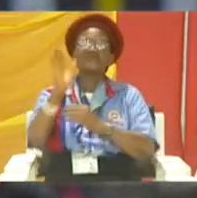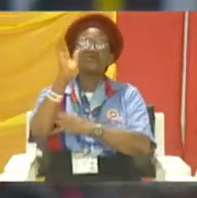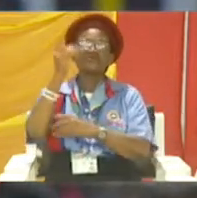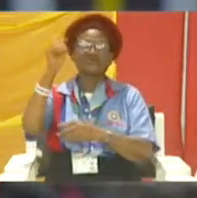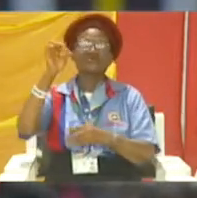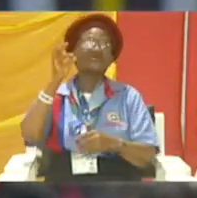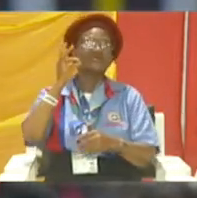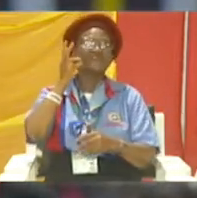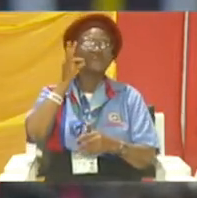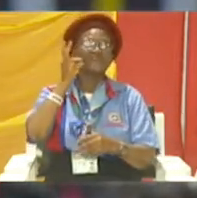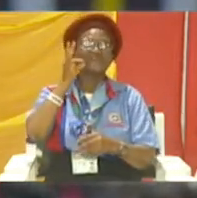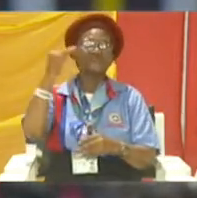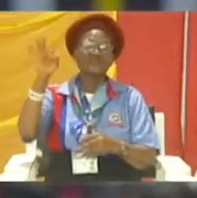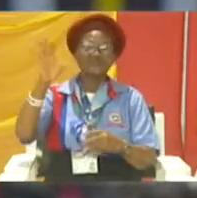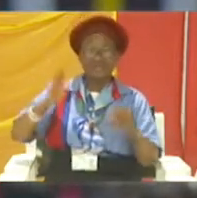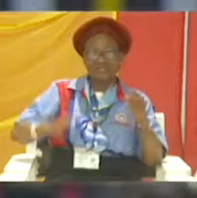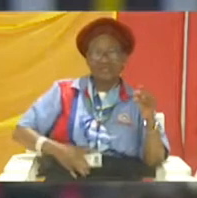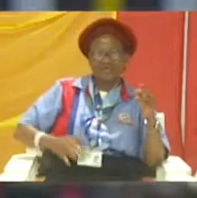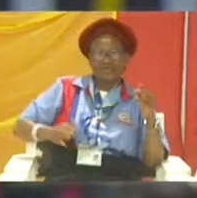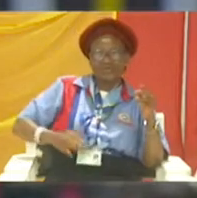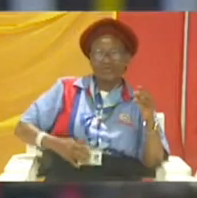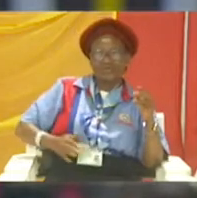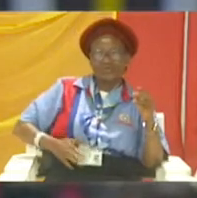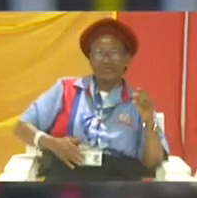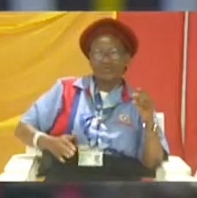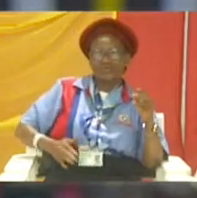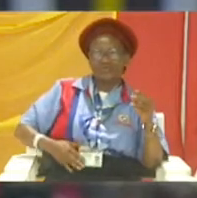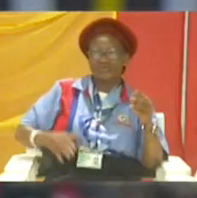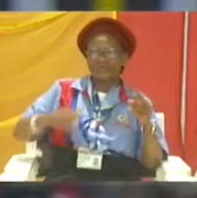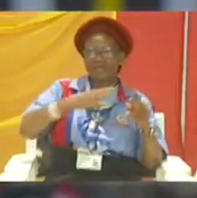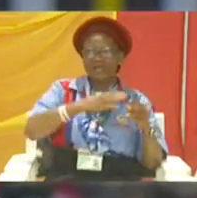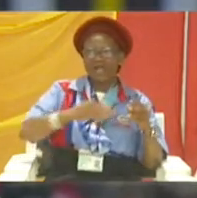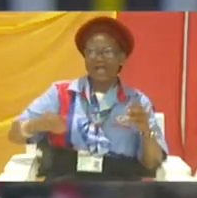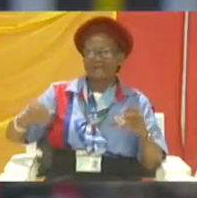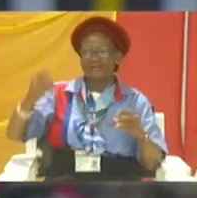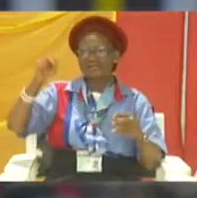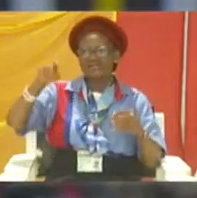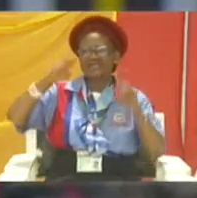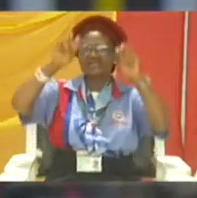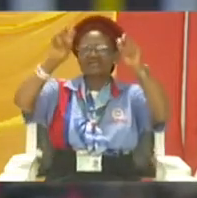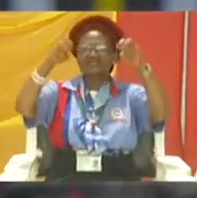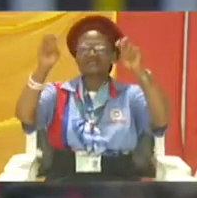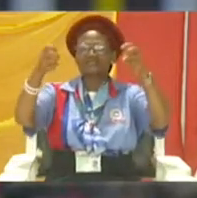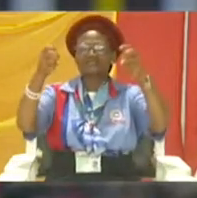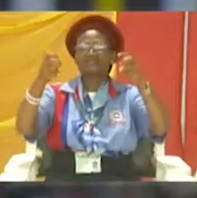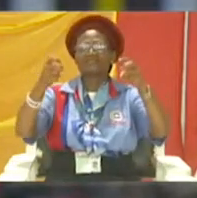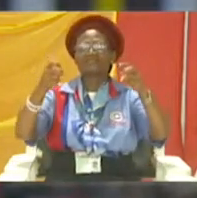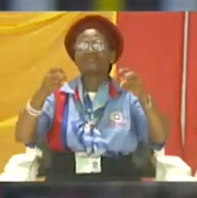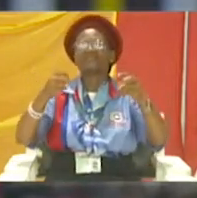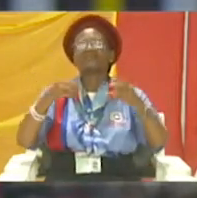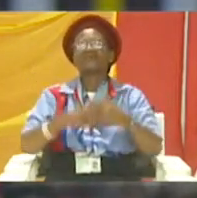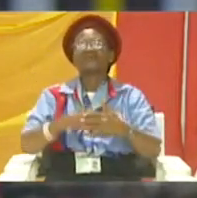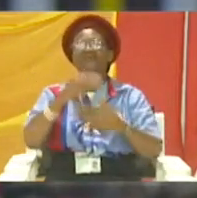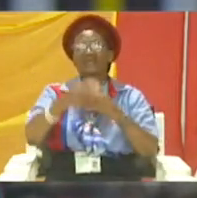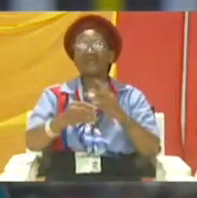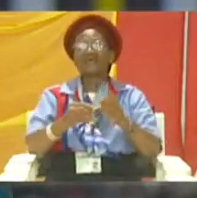And the theme next month is going to be Covenant Keeping